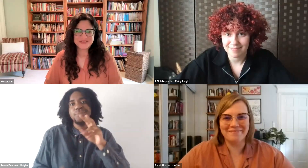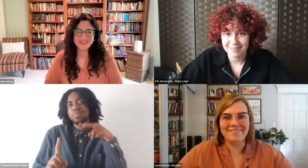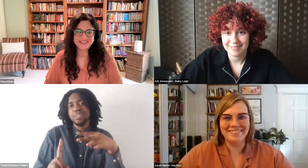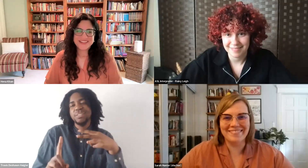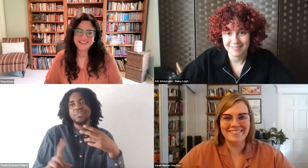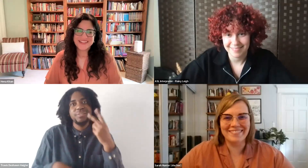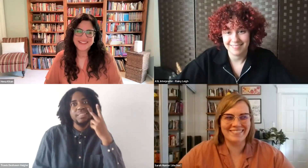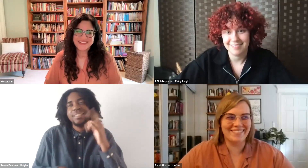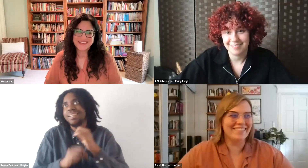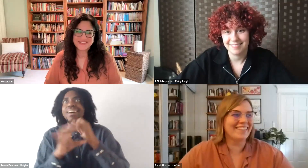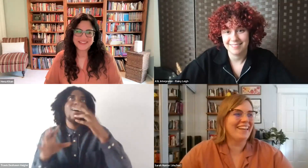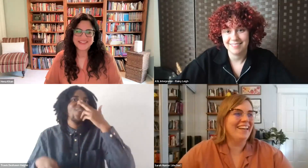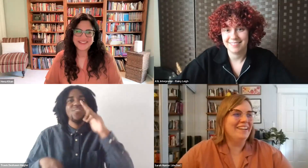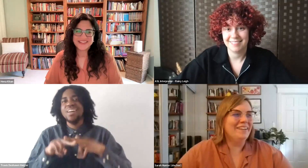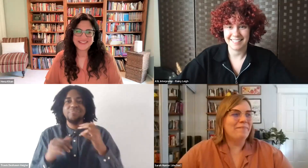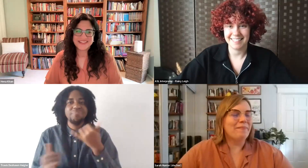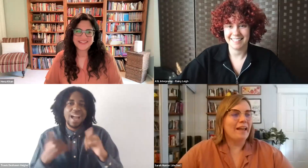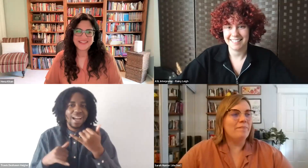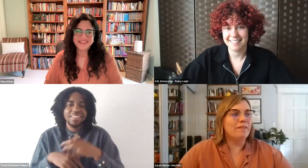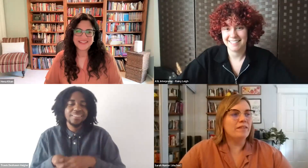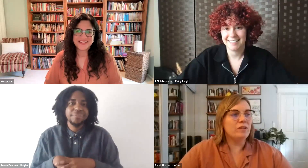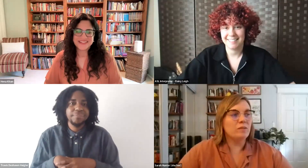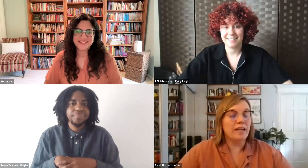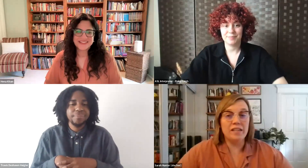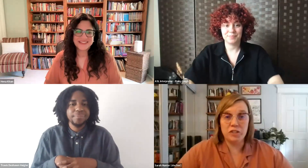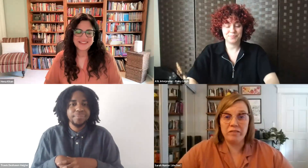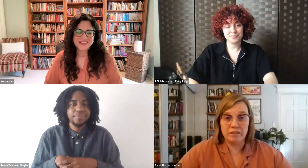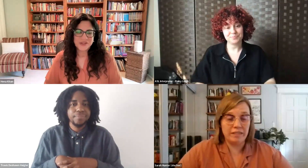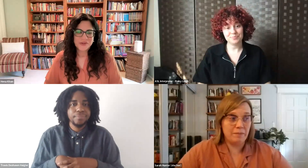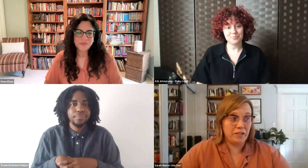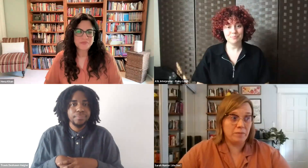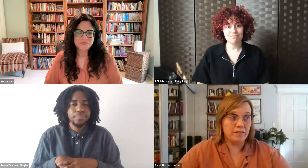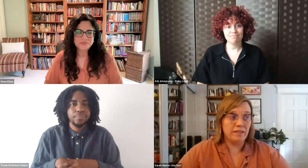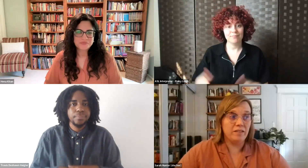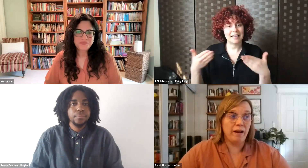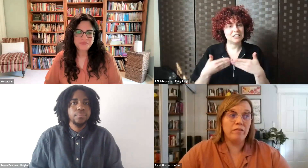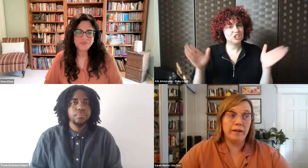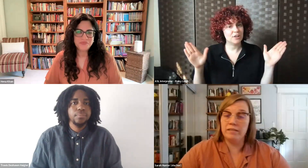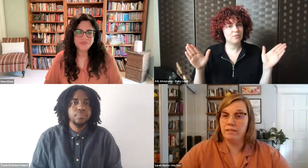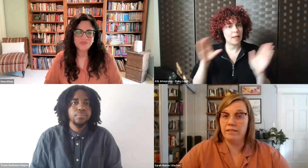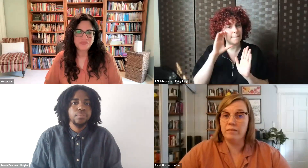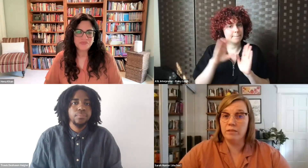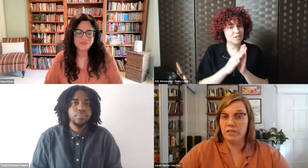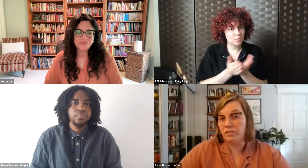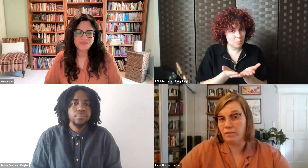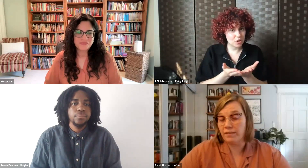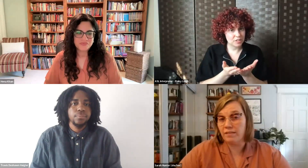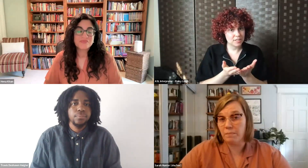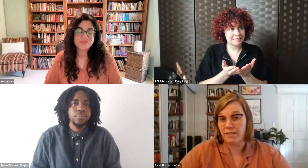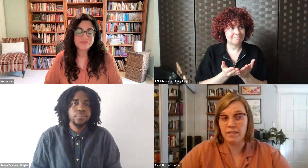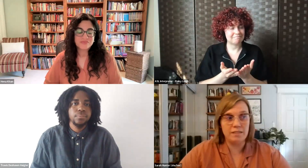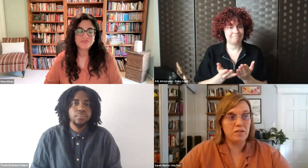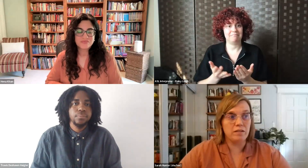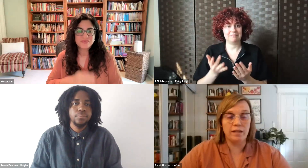which is so fun. Love it. So in general, in picture books, it's rather rare to see religious